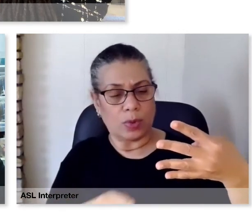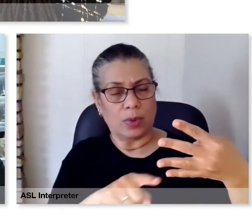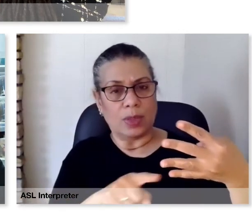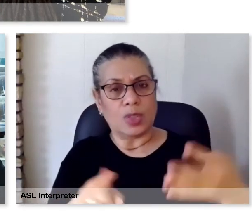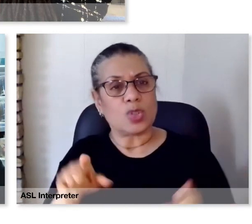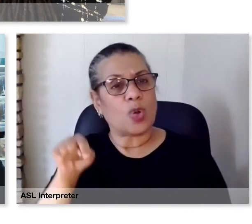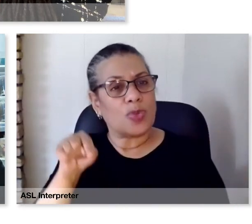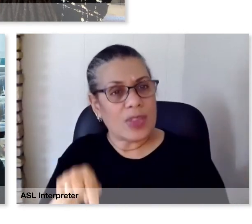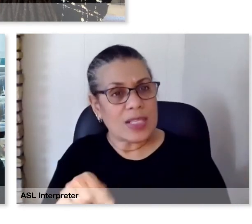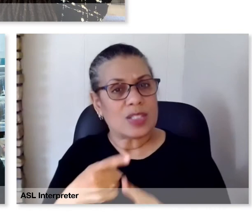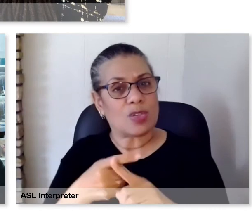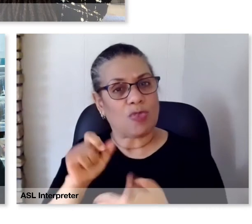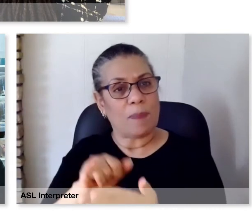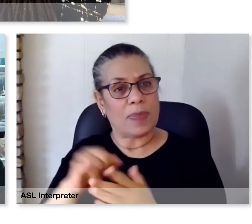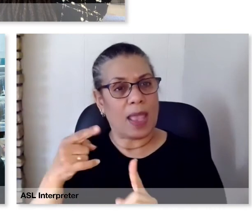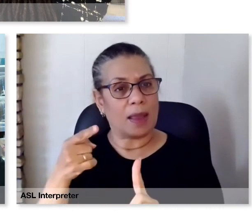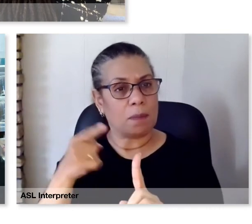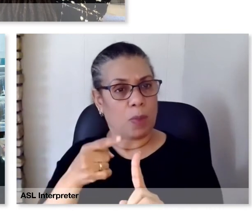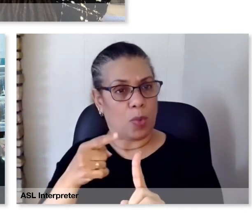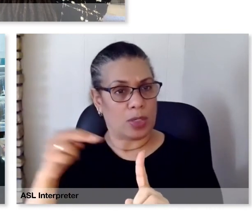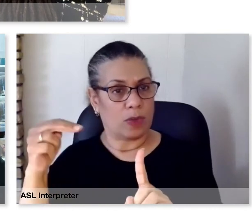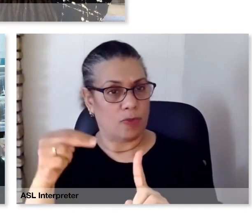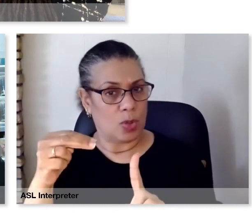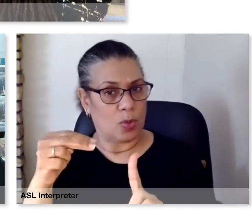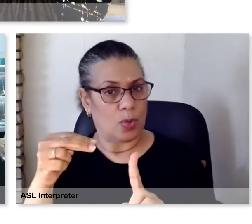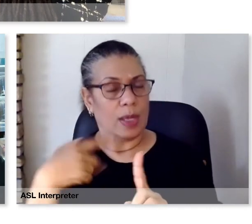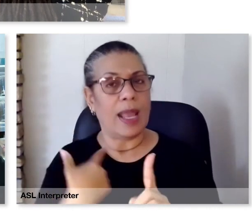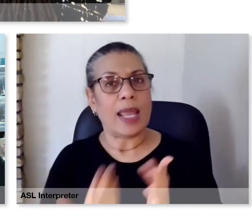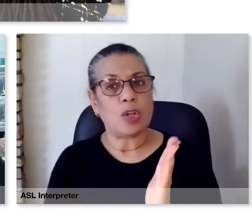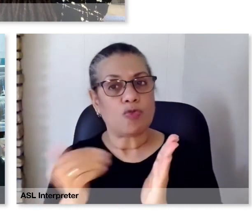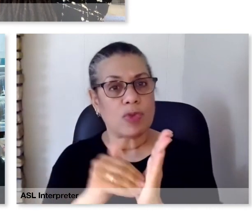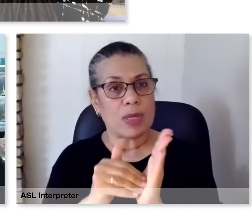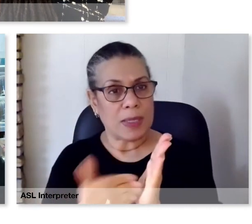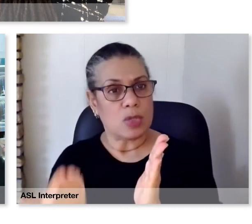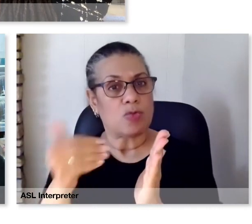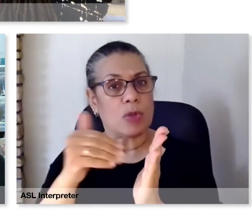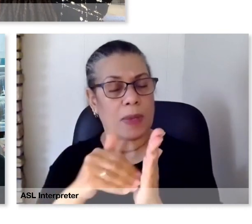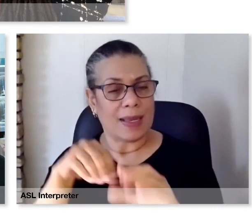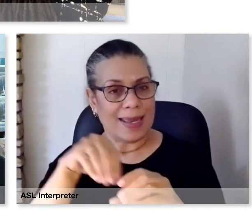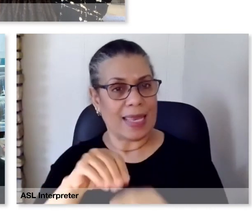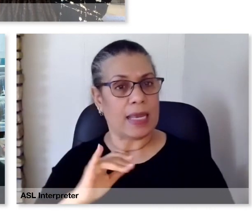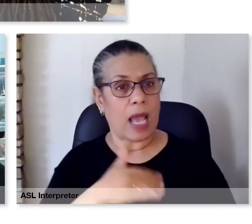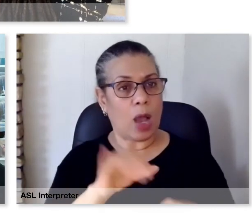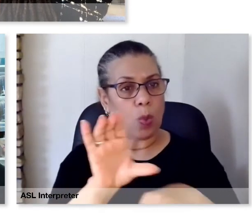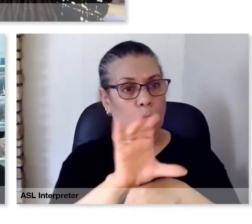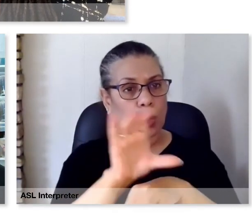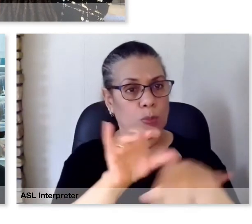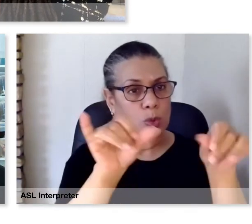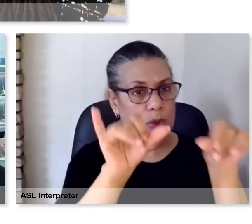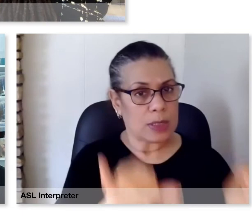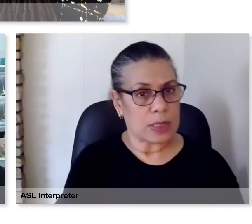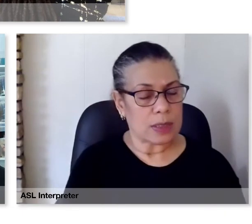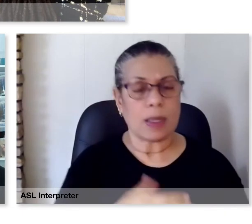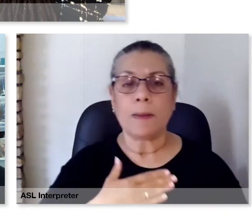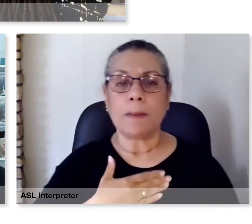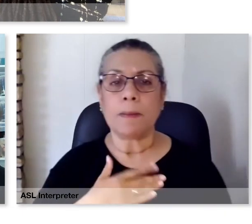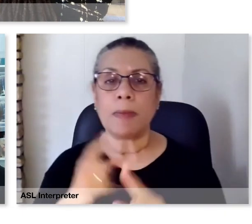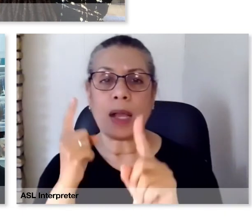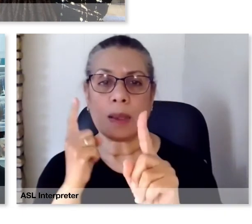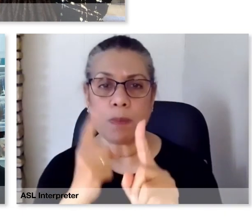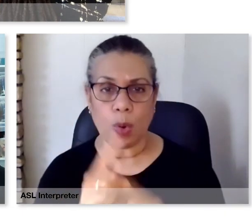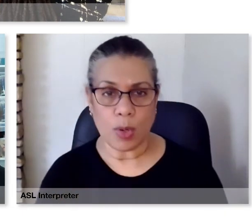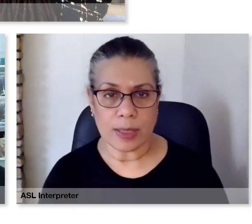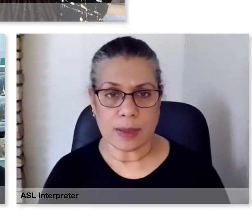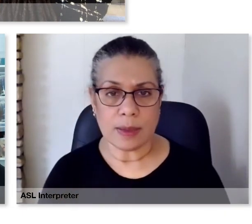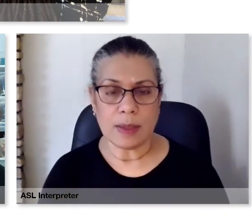from that point of view and then kind of replicates in our computational systems. So my point is that it's the issue